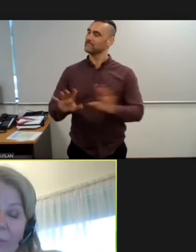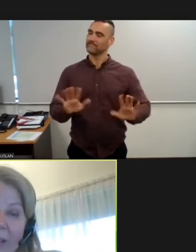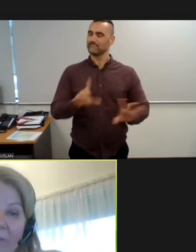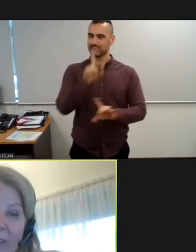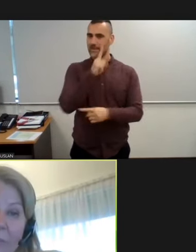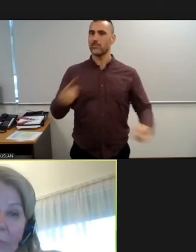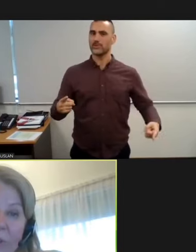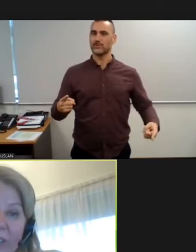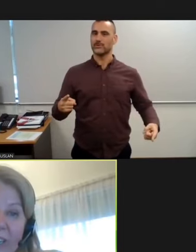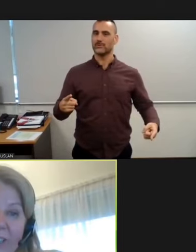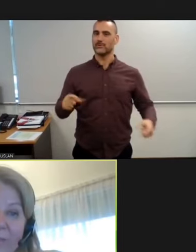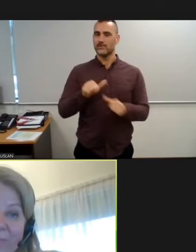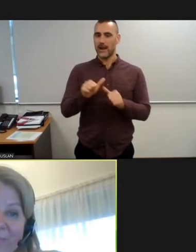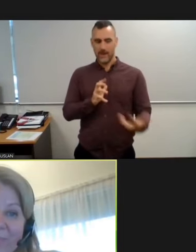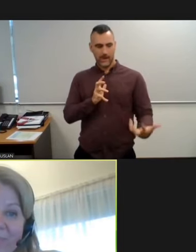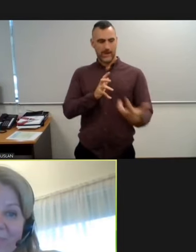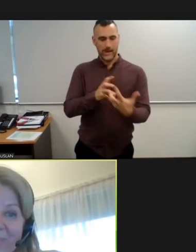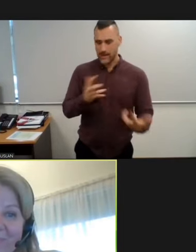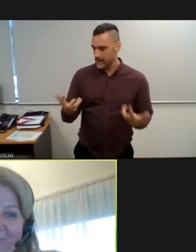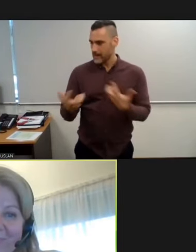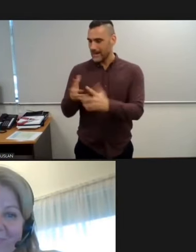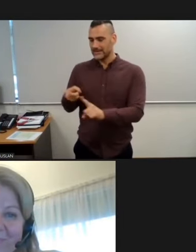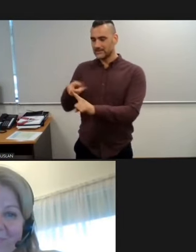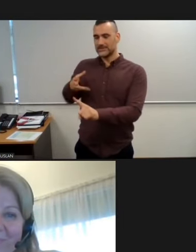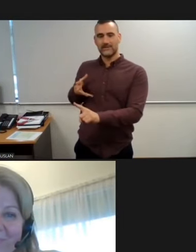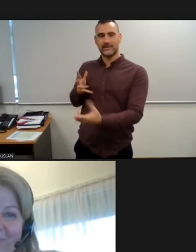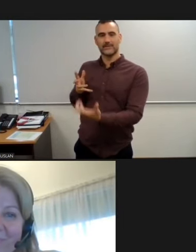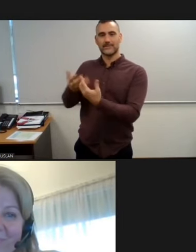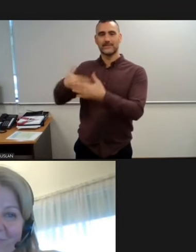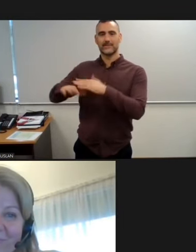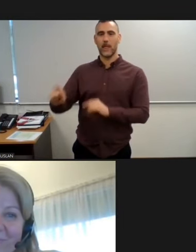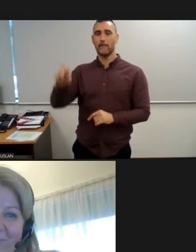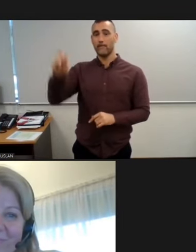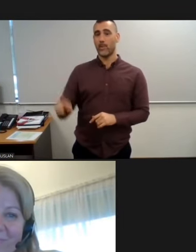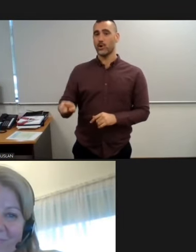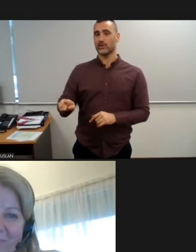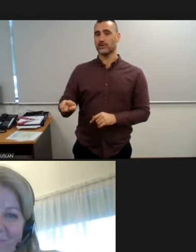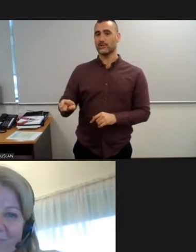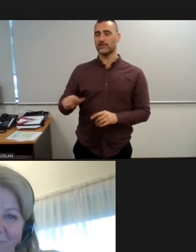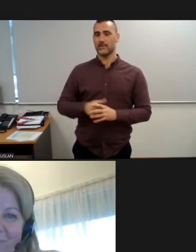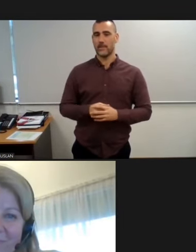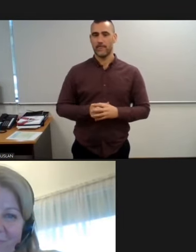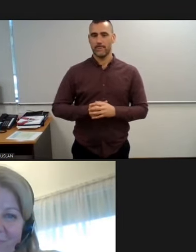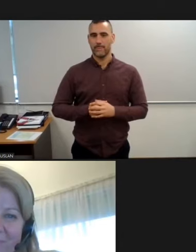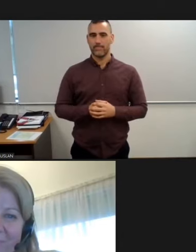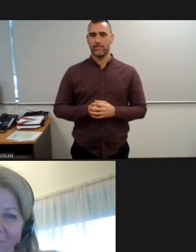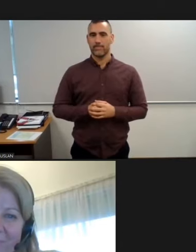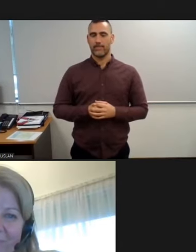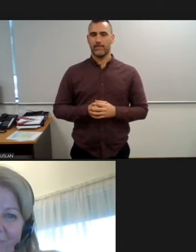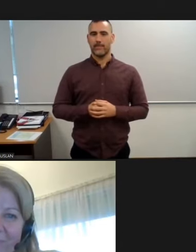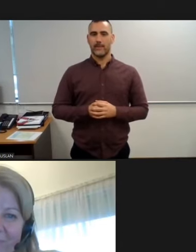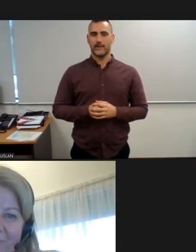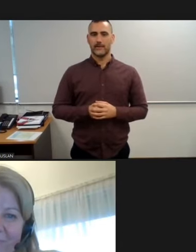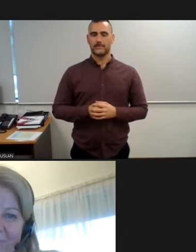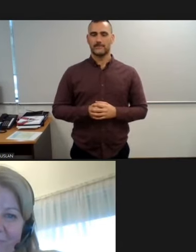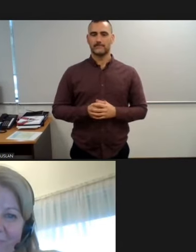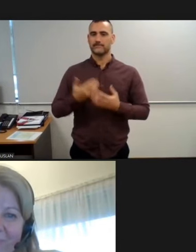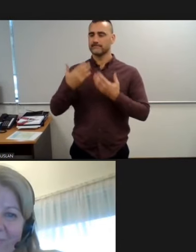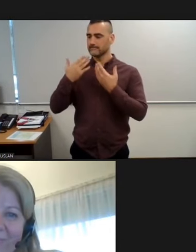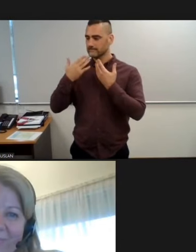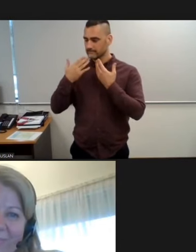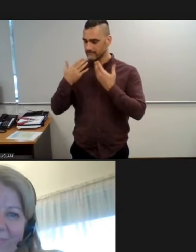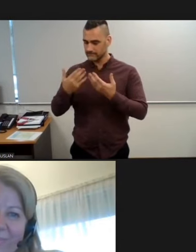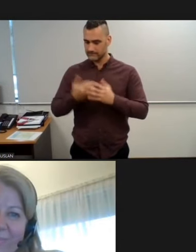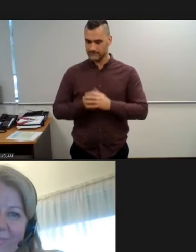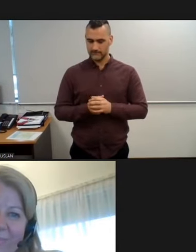sense for the people who need it. Thanks, Sherry. And I'll put this as a bit of a shout out as well, but I know one of the priorities we're pushing really hard for at